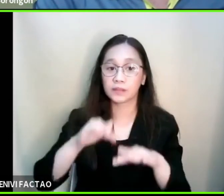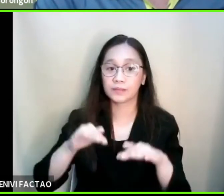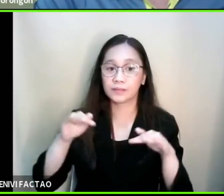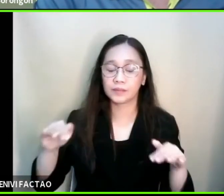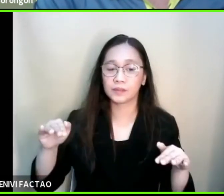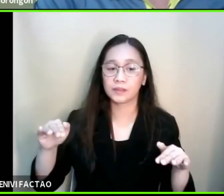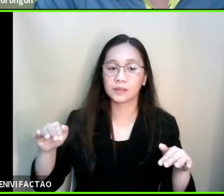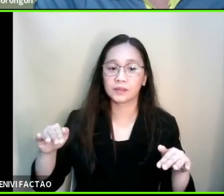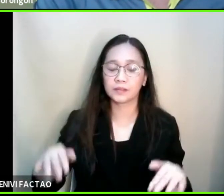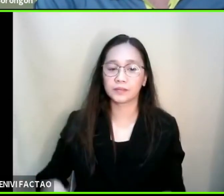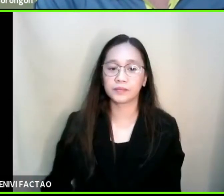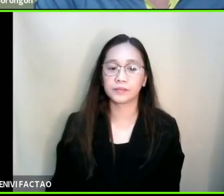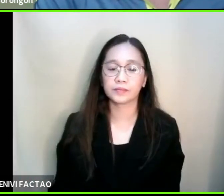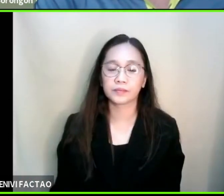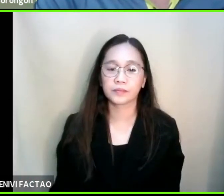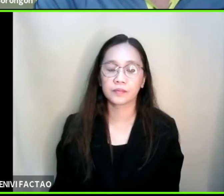and